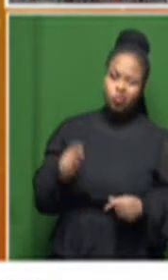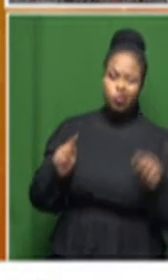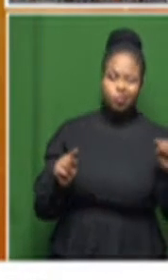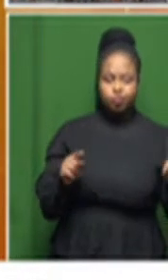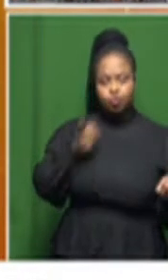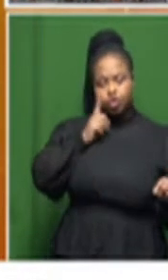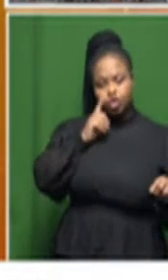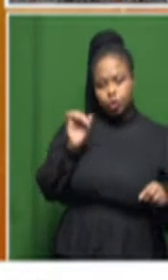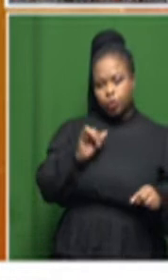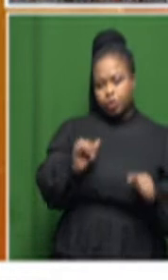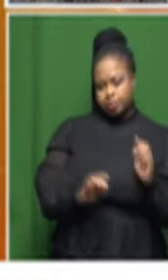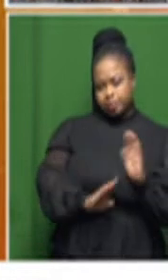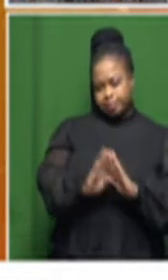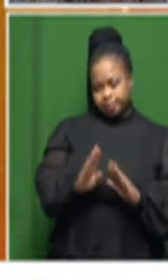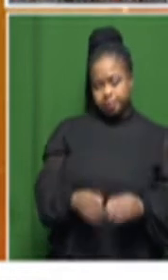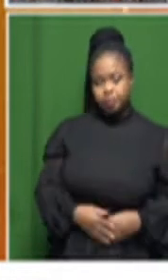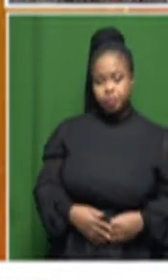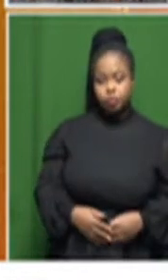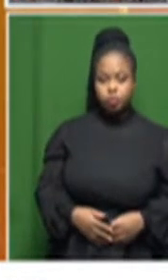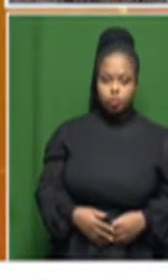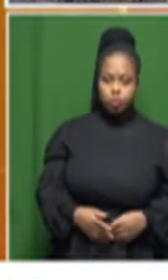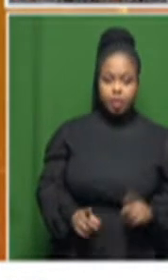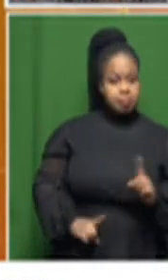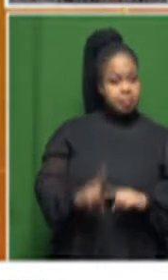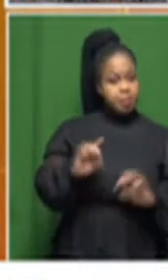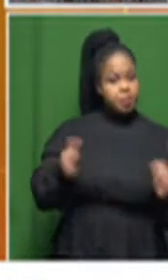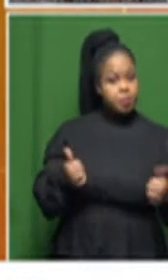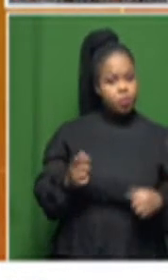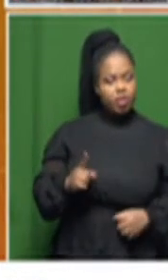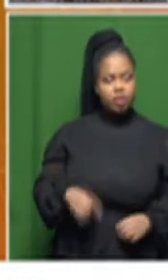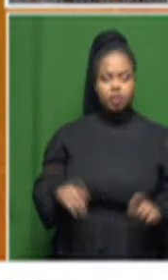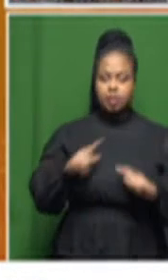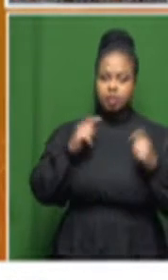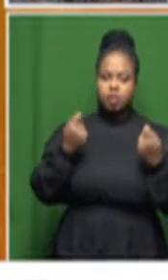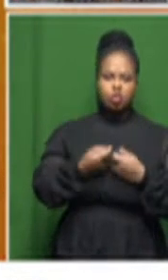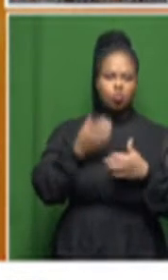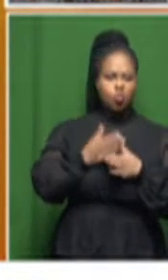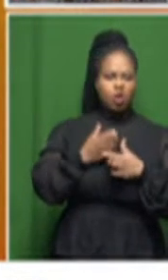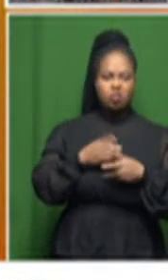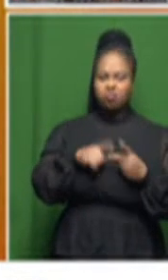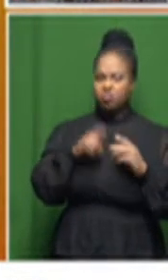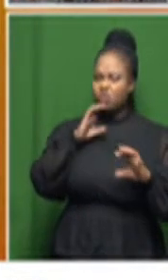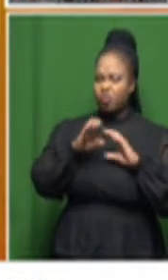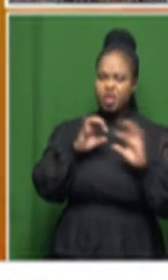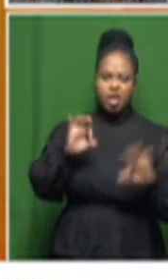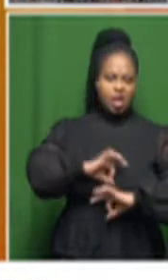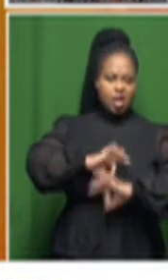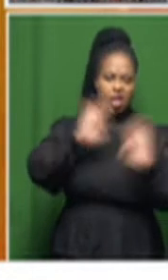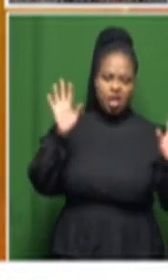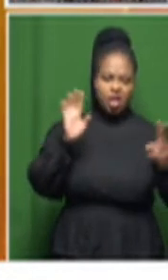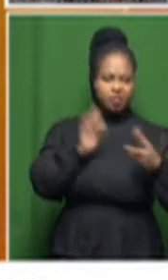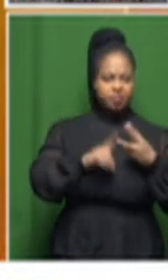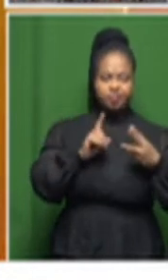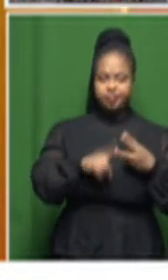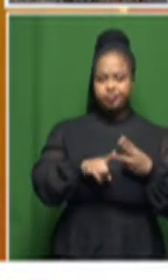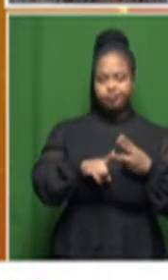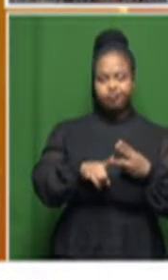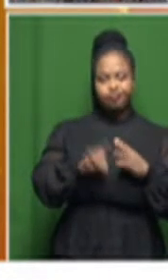teamwork, dedication, a clear communication strategies, having effective and coordinated